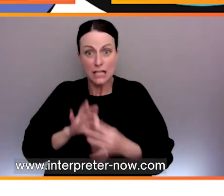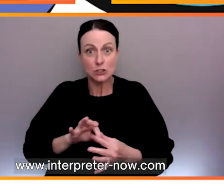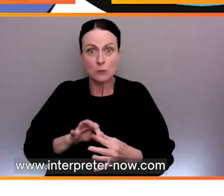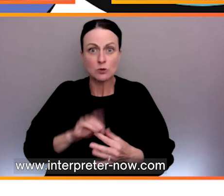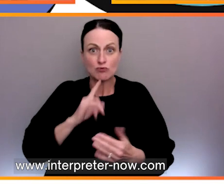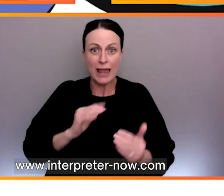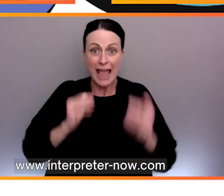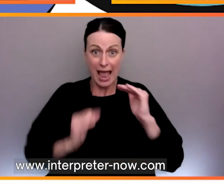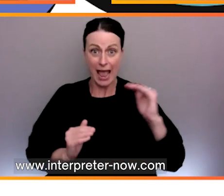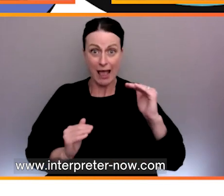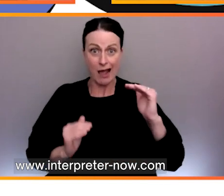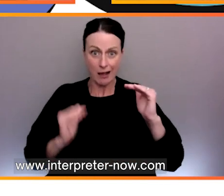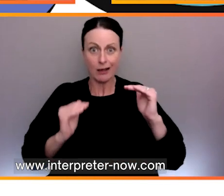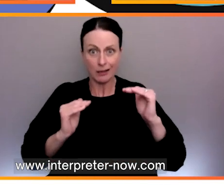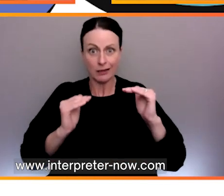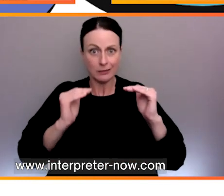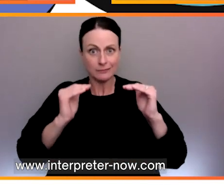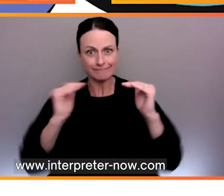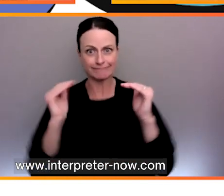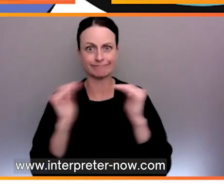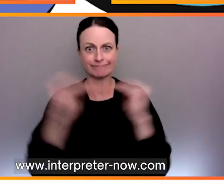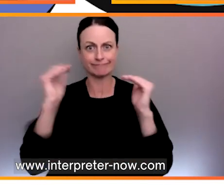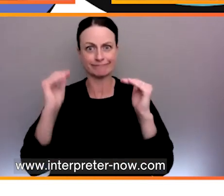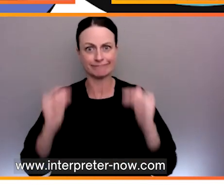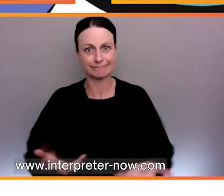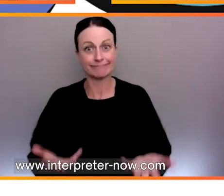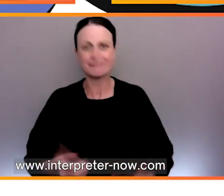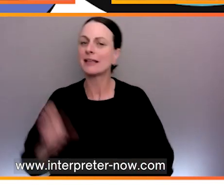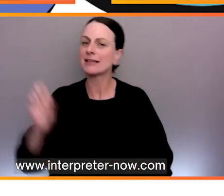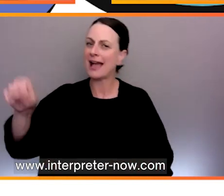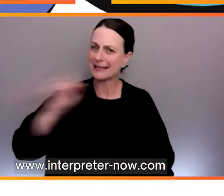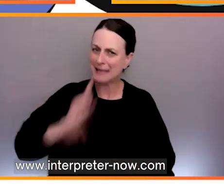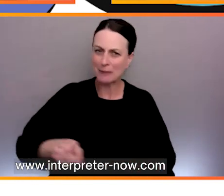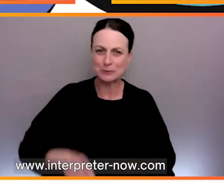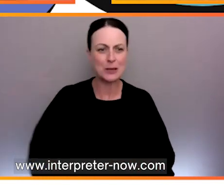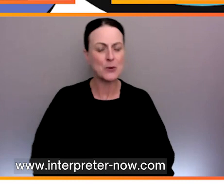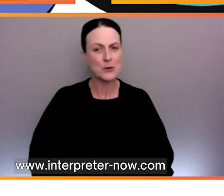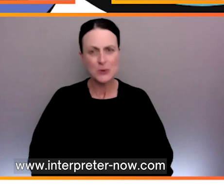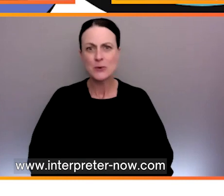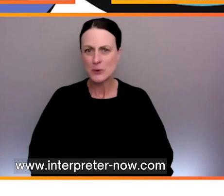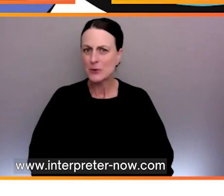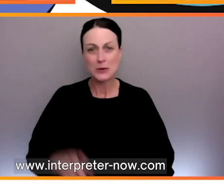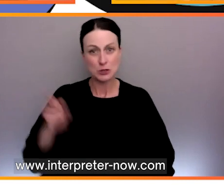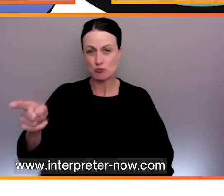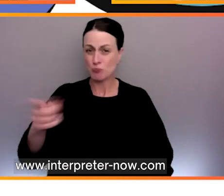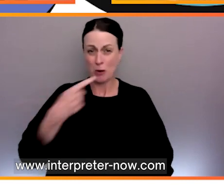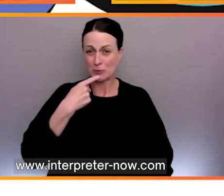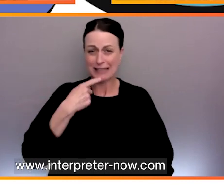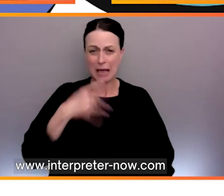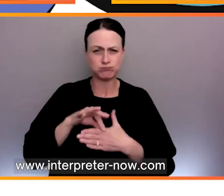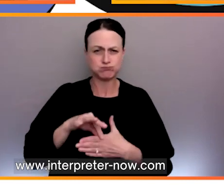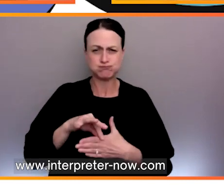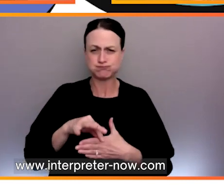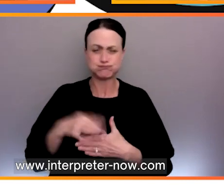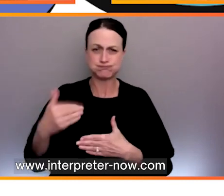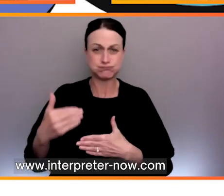And how do we differentiate when we see, how do we recognize bullying? Yeah, I think it's like anything. If we